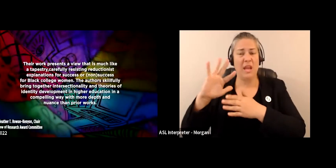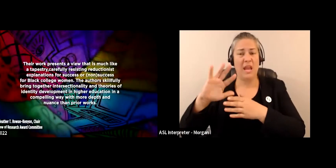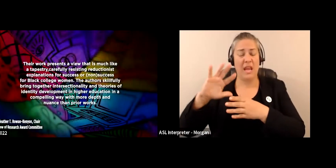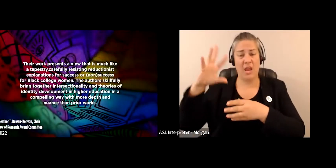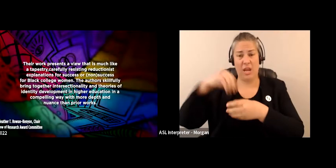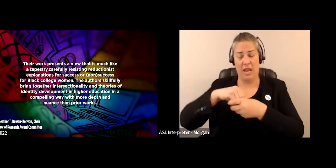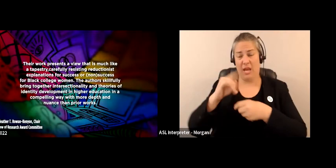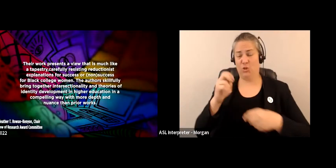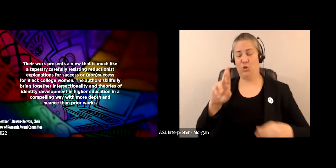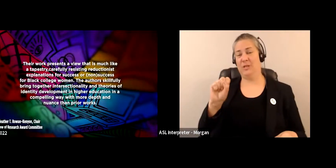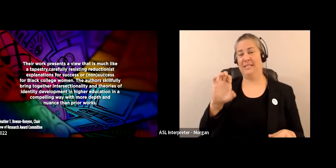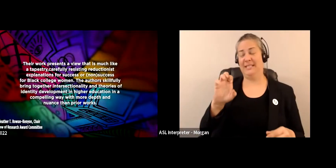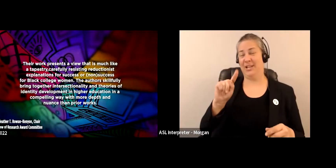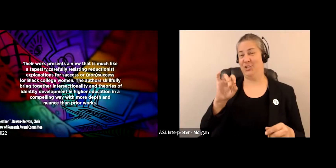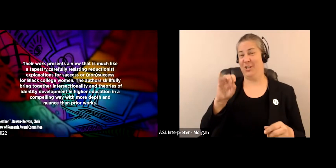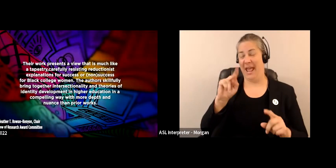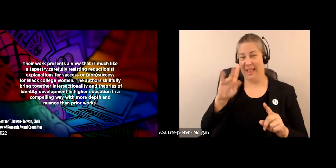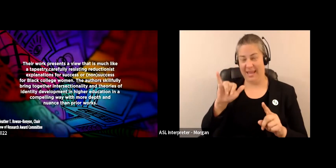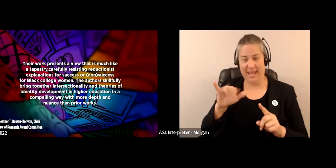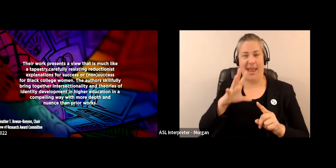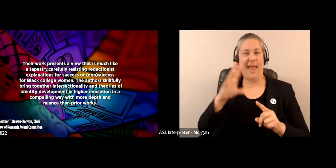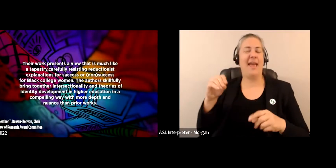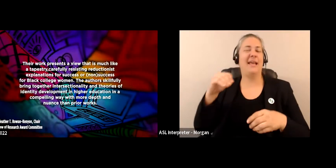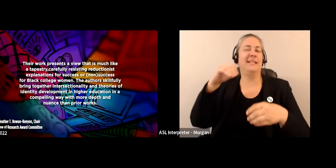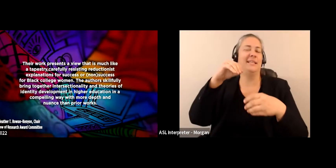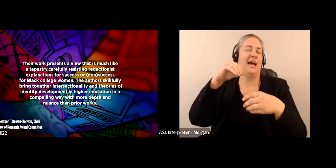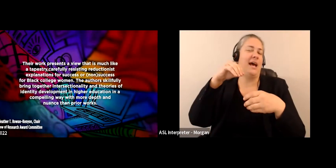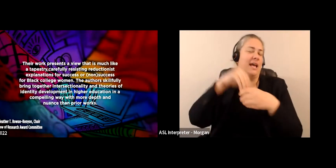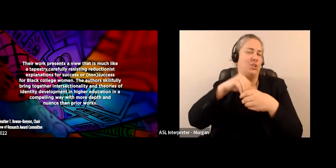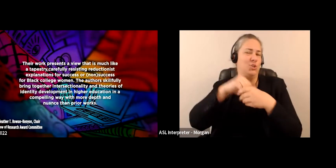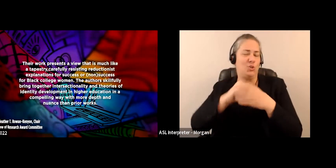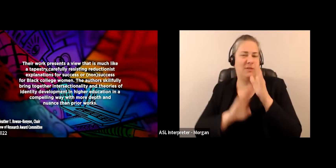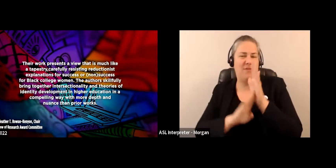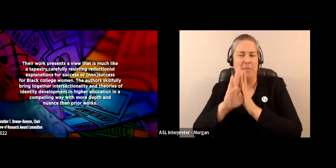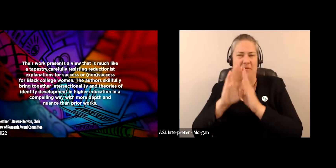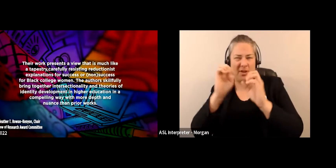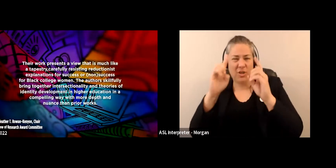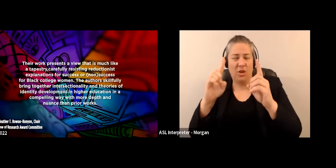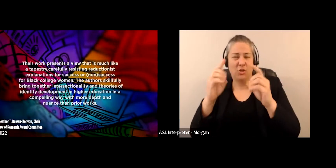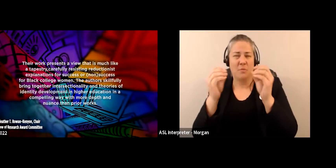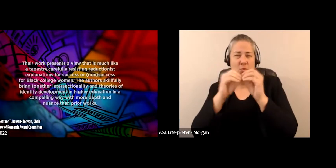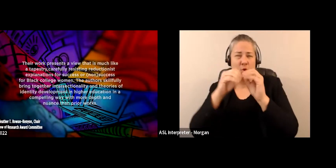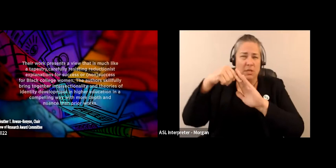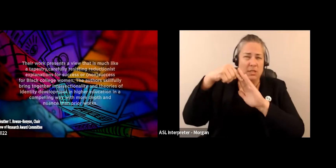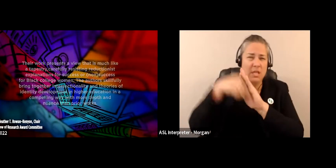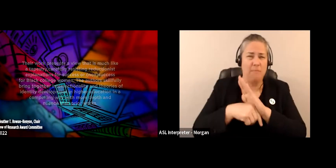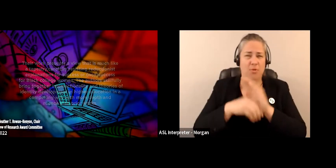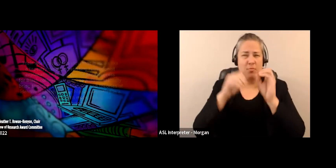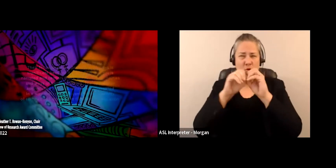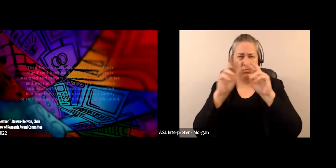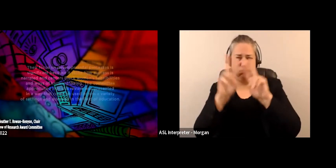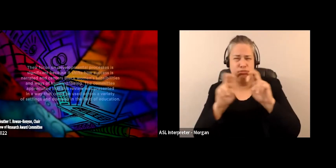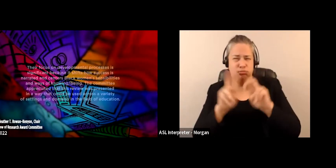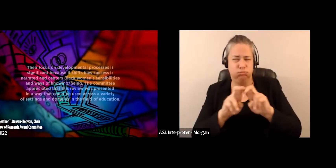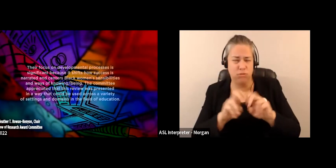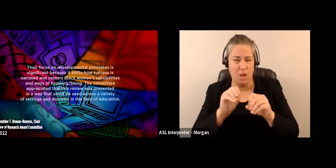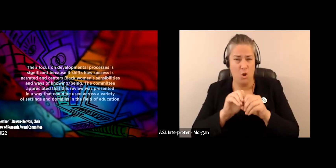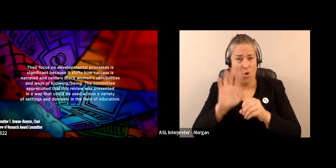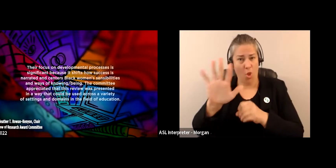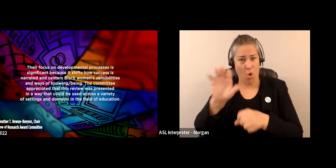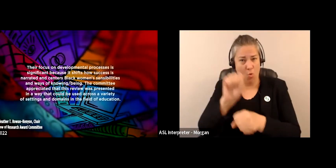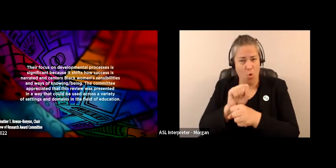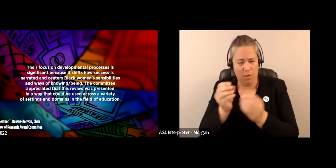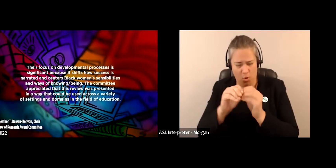of identity development in higher education in a compelling way with more depth and nuance than prior works. Their focus